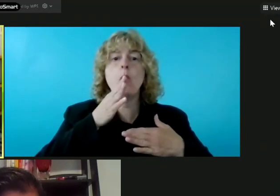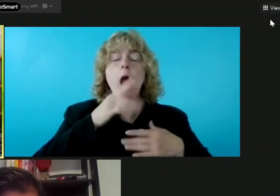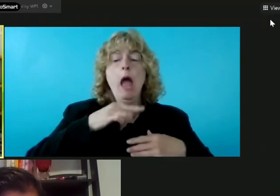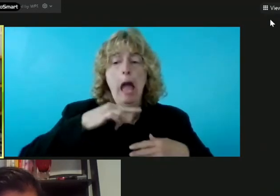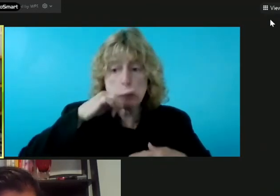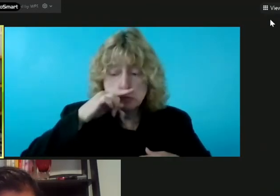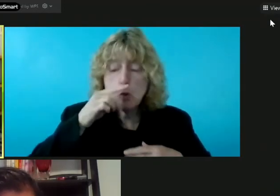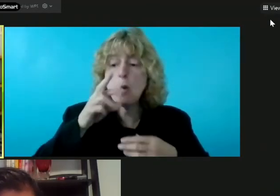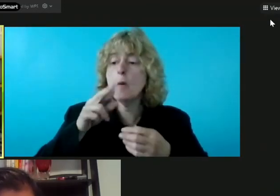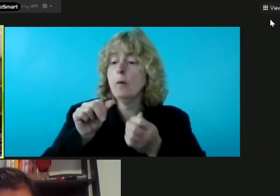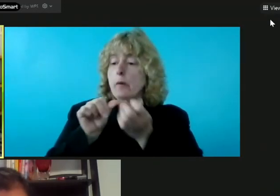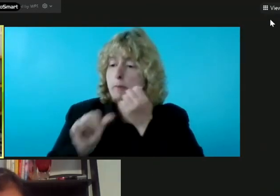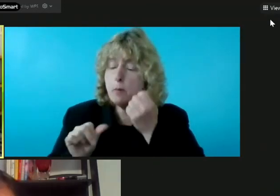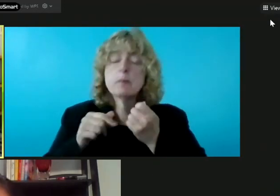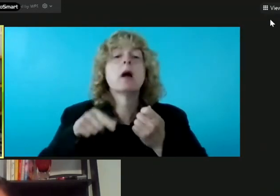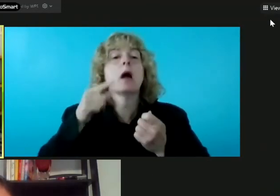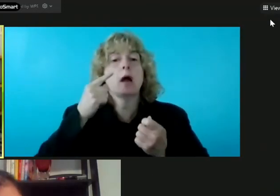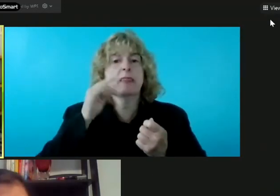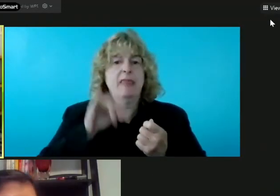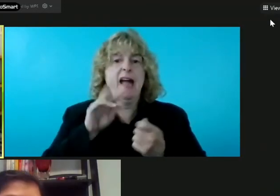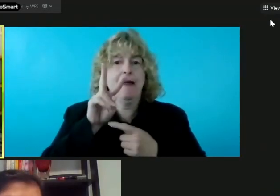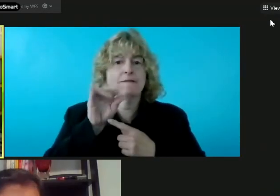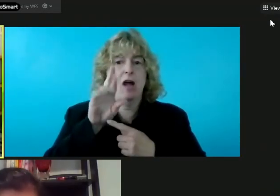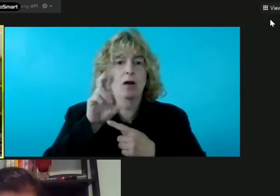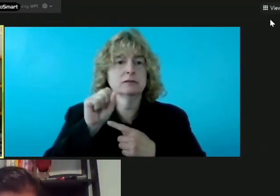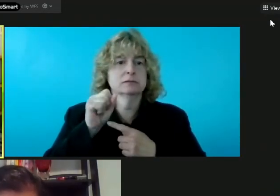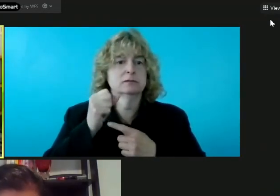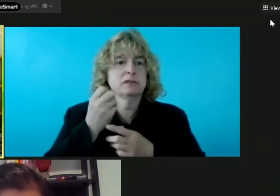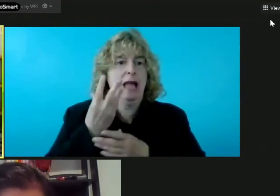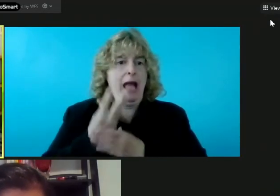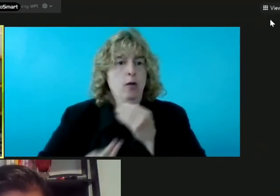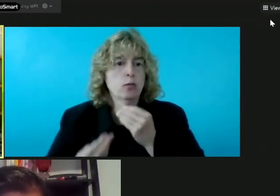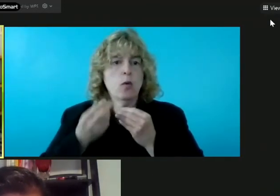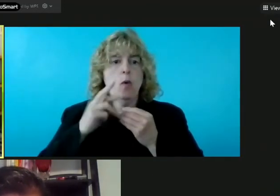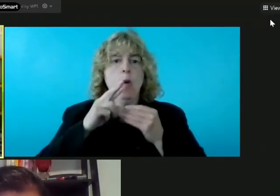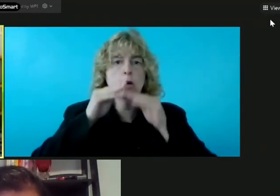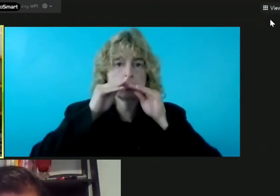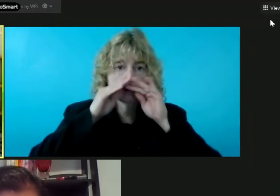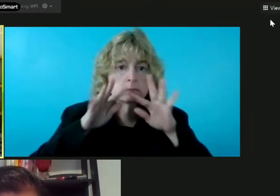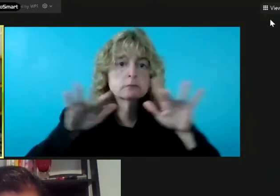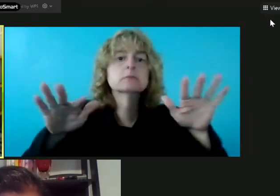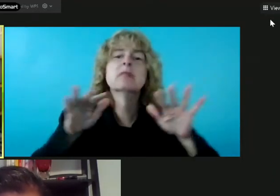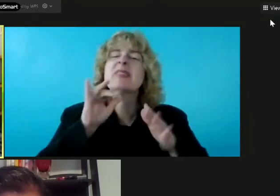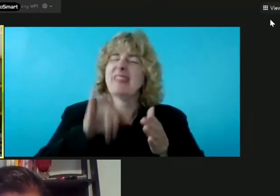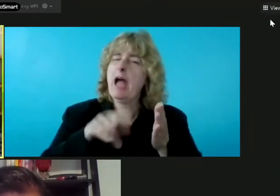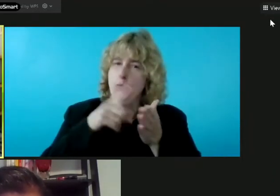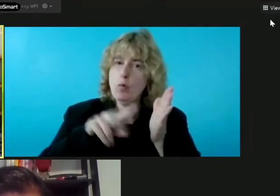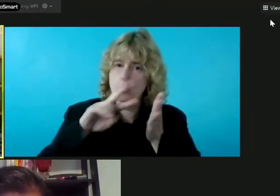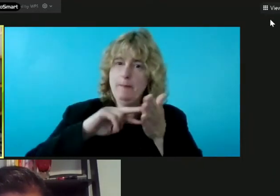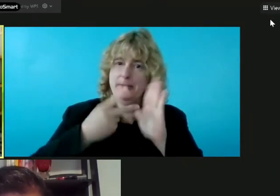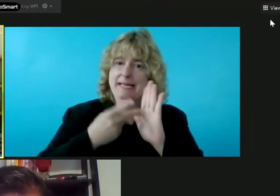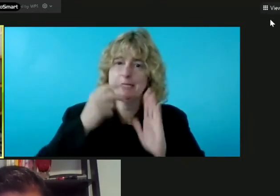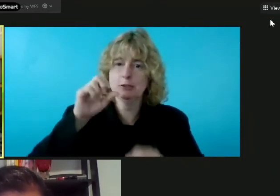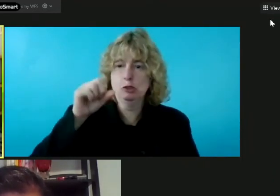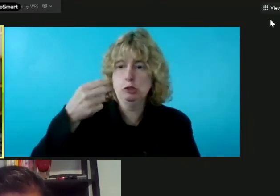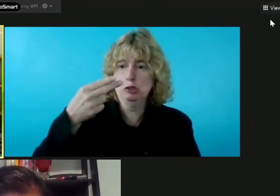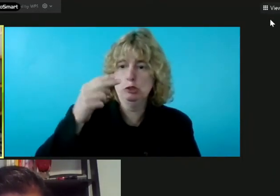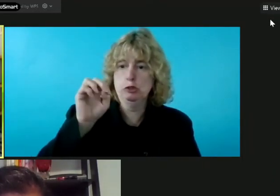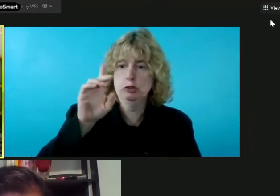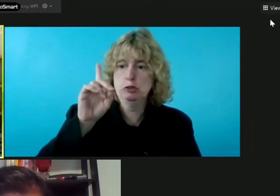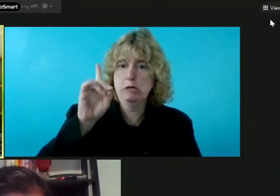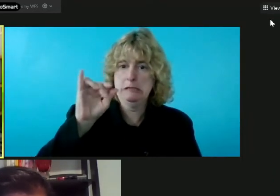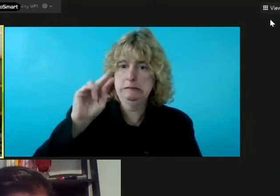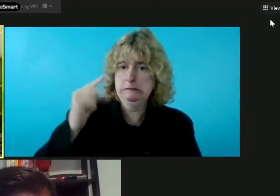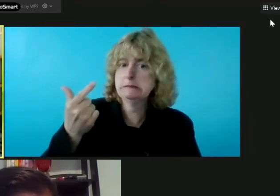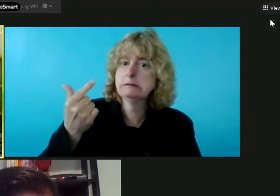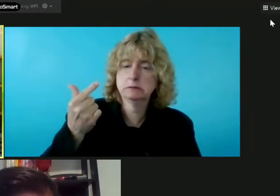I believe that's what people might be talking about or worried about in terms of shedding. That's not an issue at